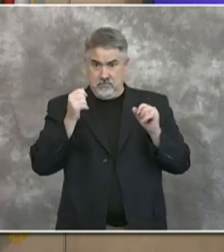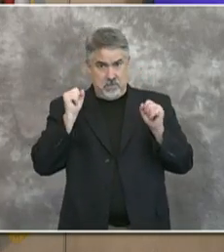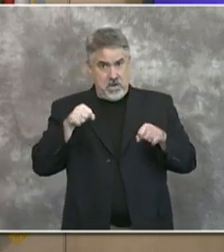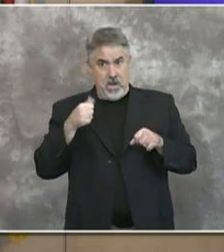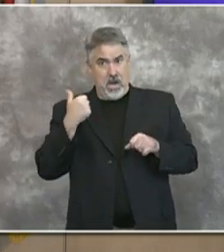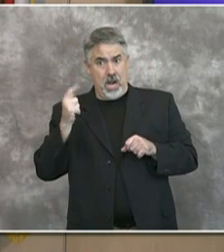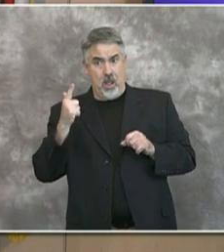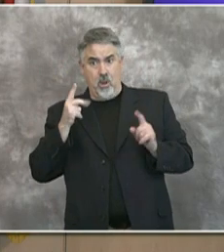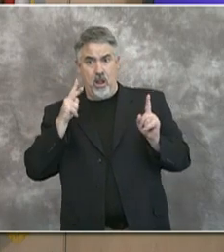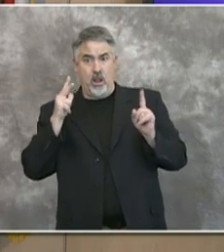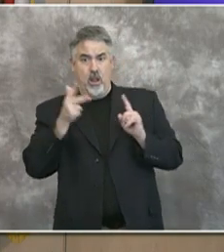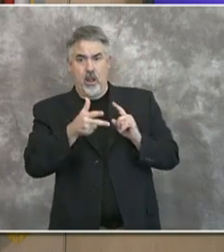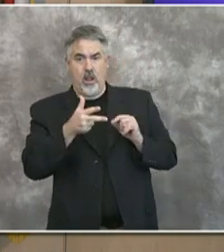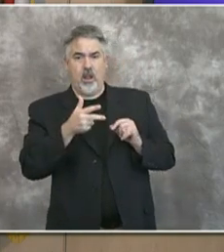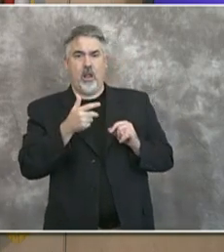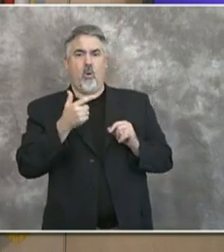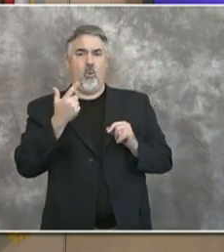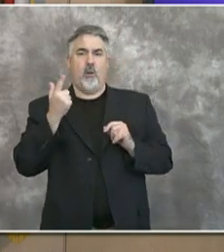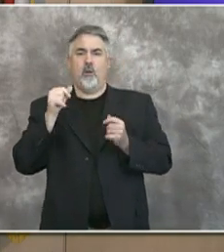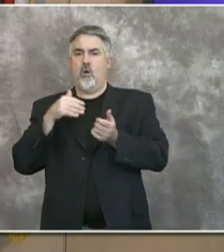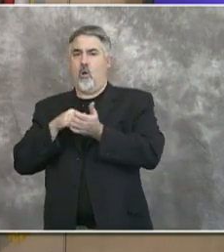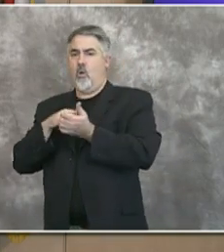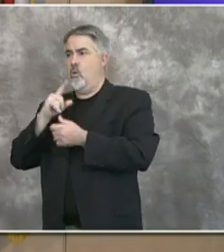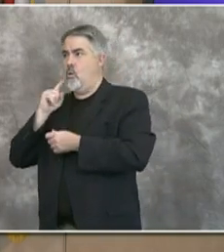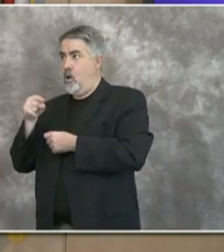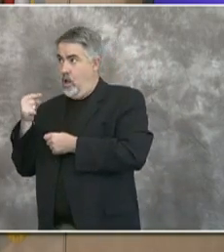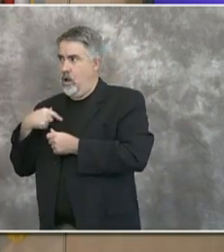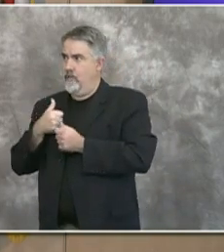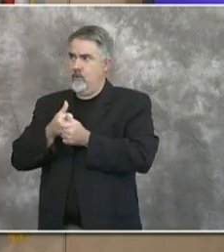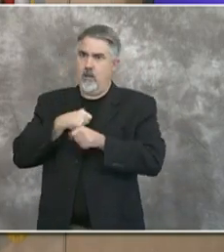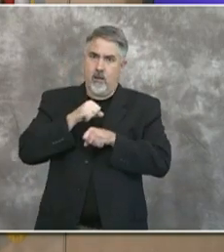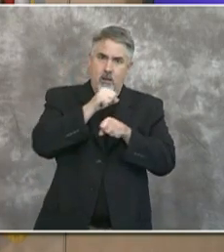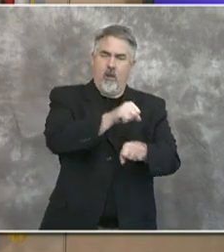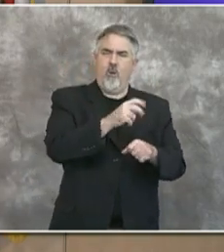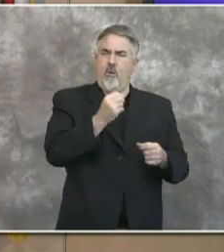orders? That would be my first part. Okay, Dr. Wooten.